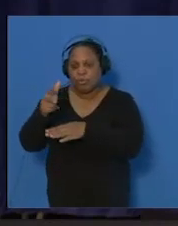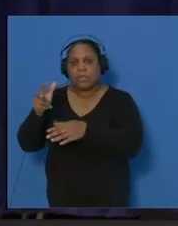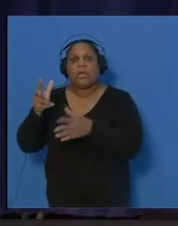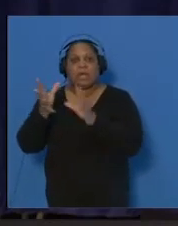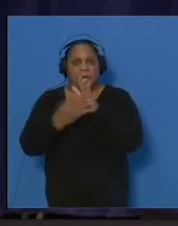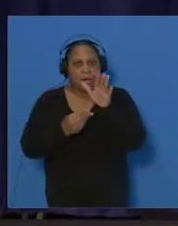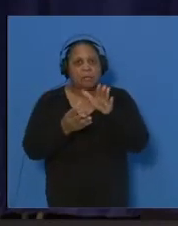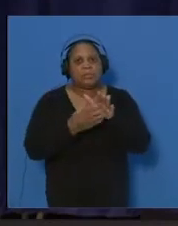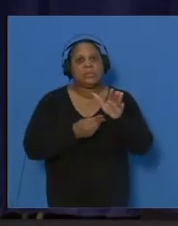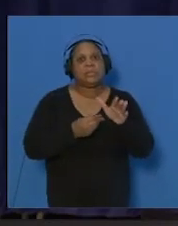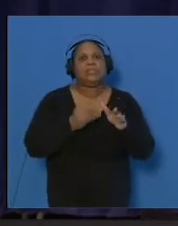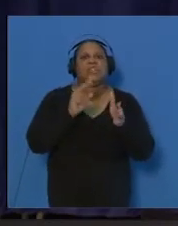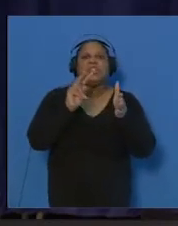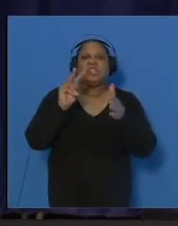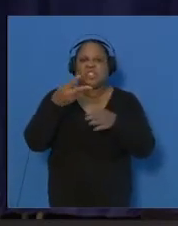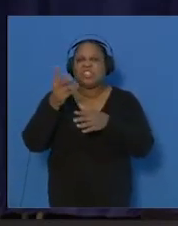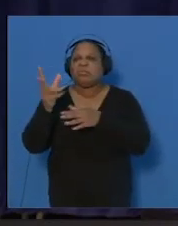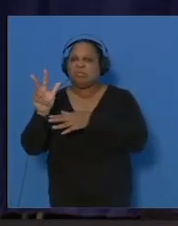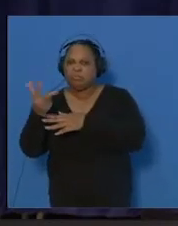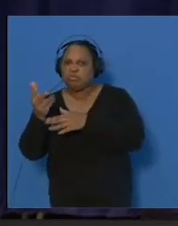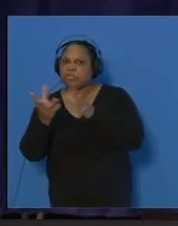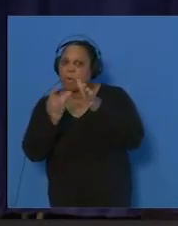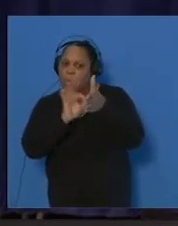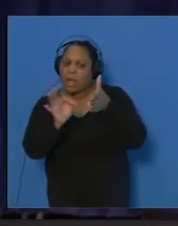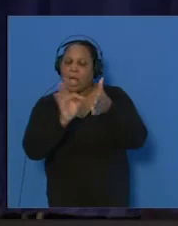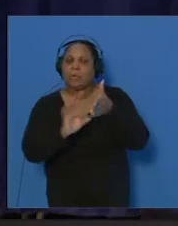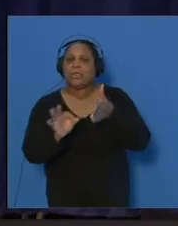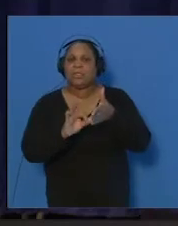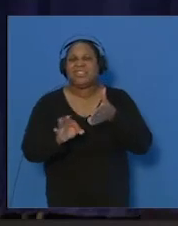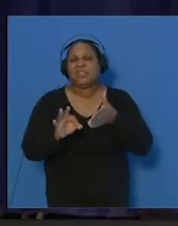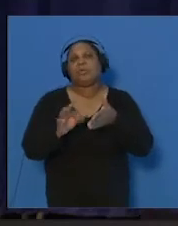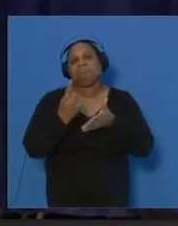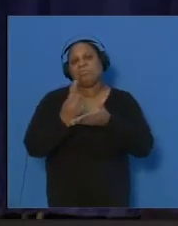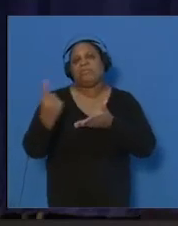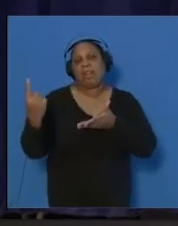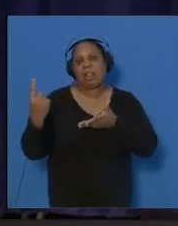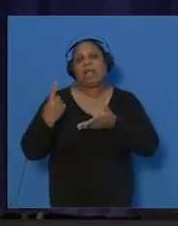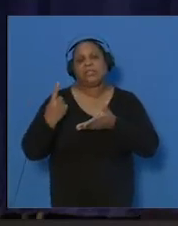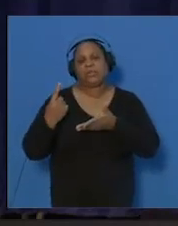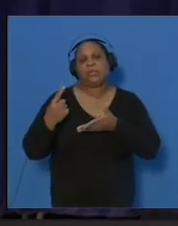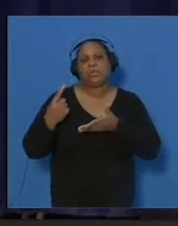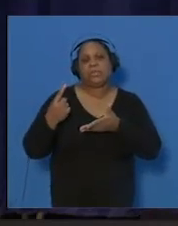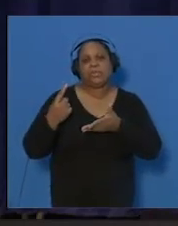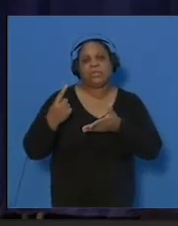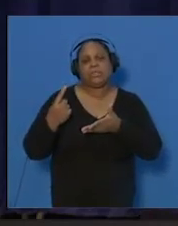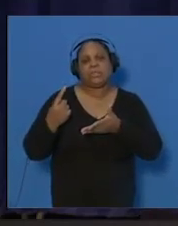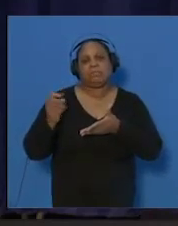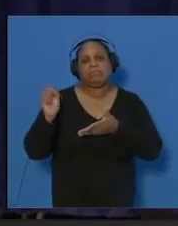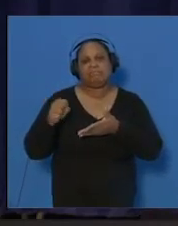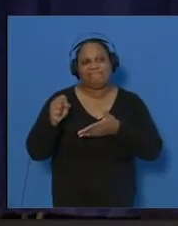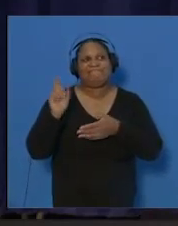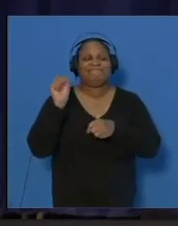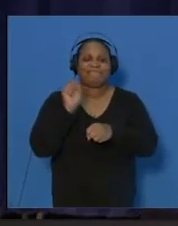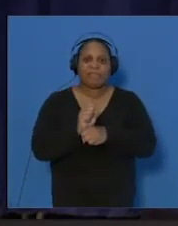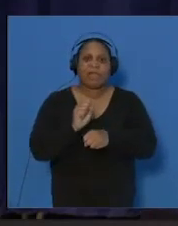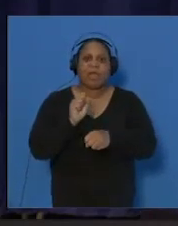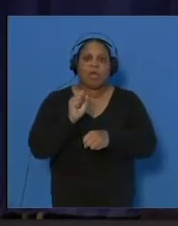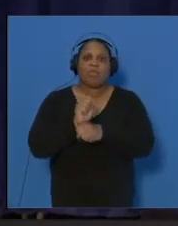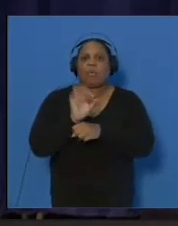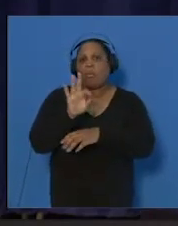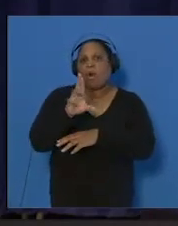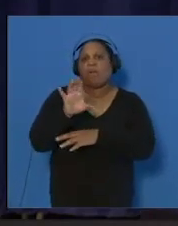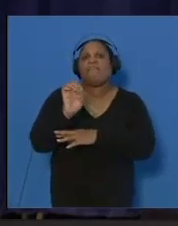was some double, triple counting that was going on. And I think over the course of the last week, we've actually had the workforce development